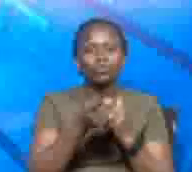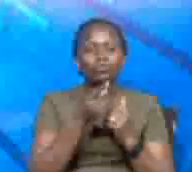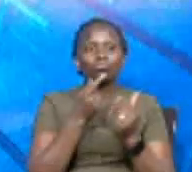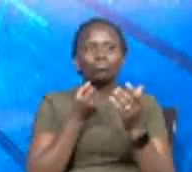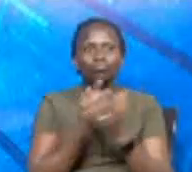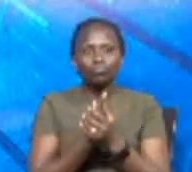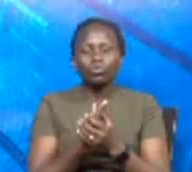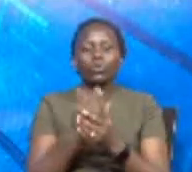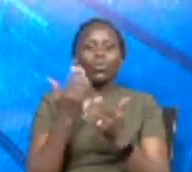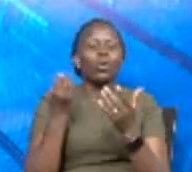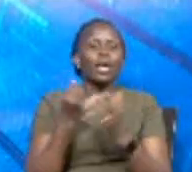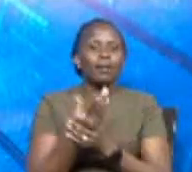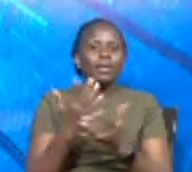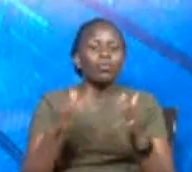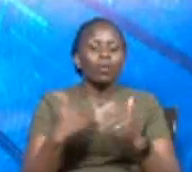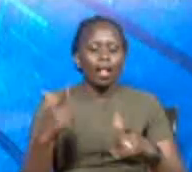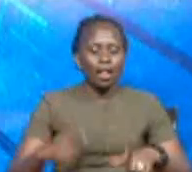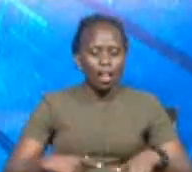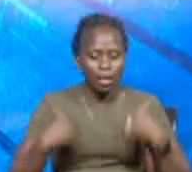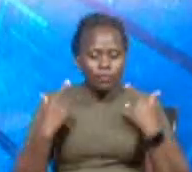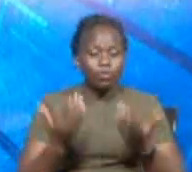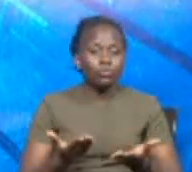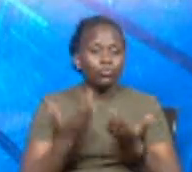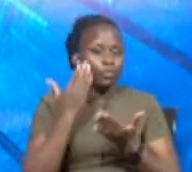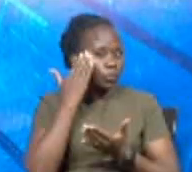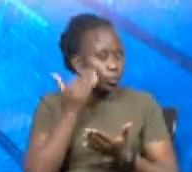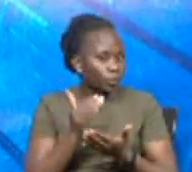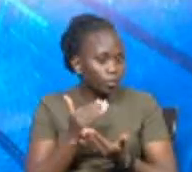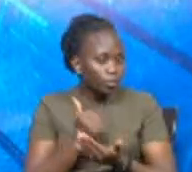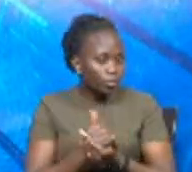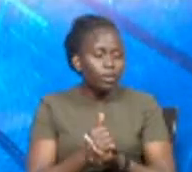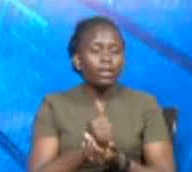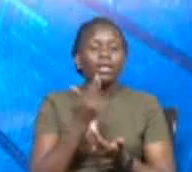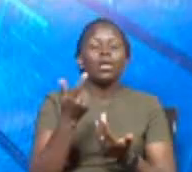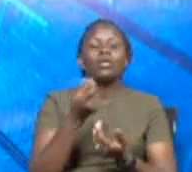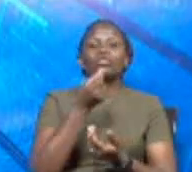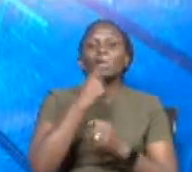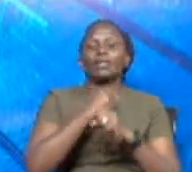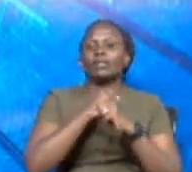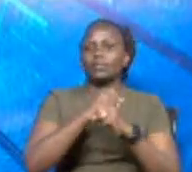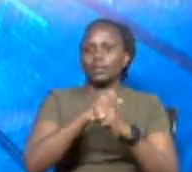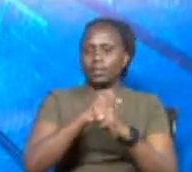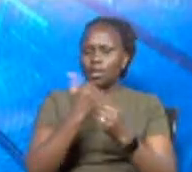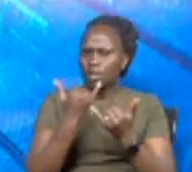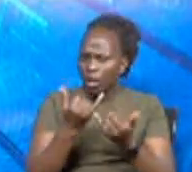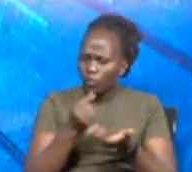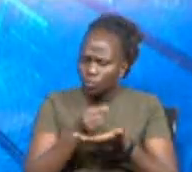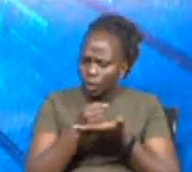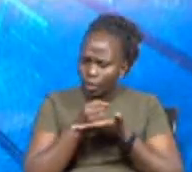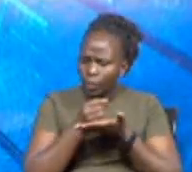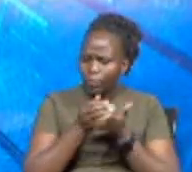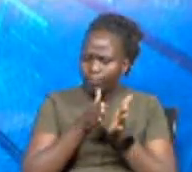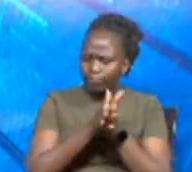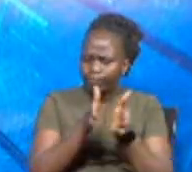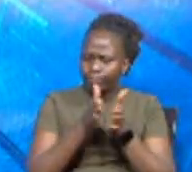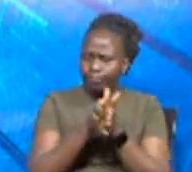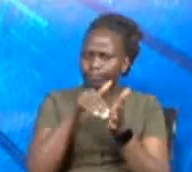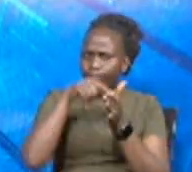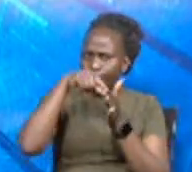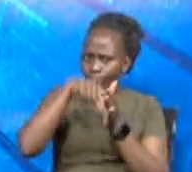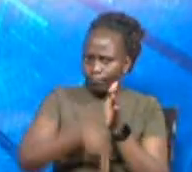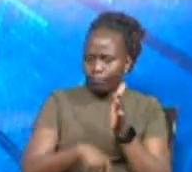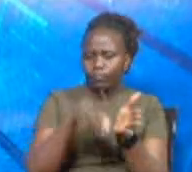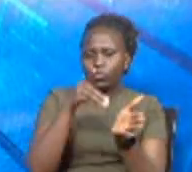treatment will see their lives improve due to a phenomenon called drug resistance. To help explain what this entails, we have Dr.